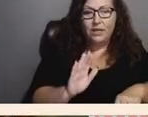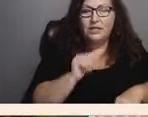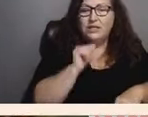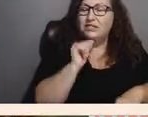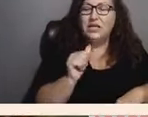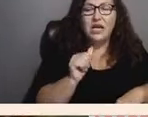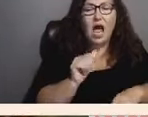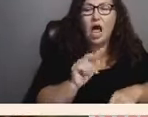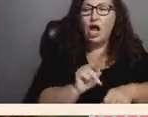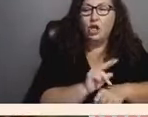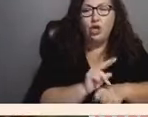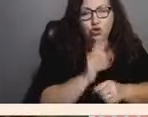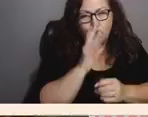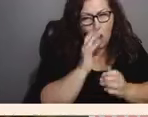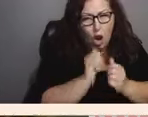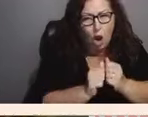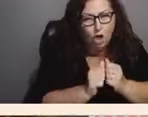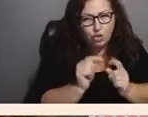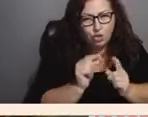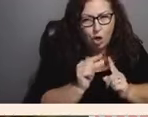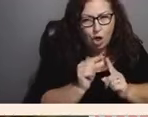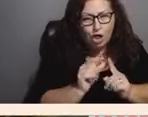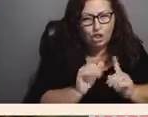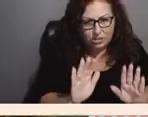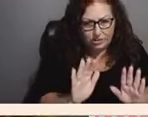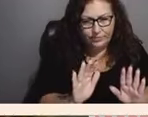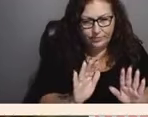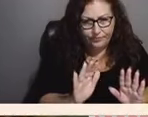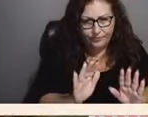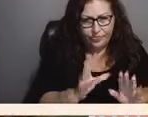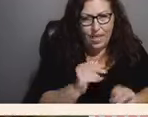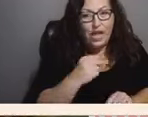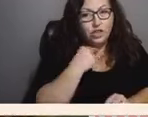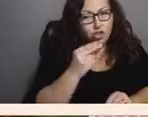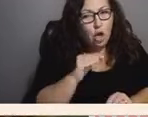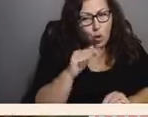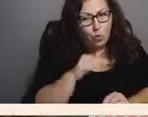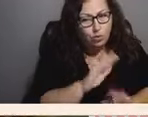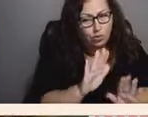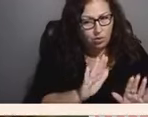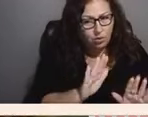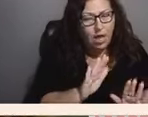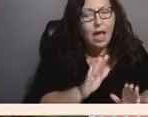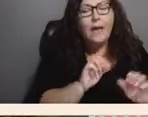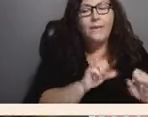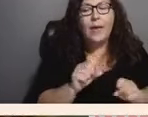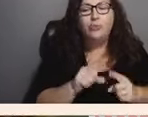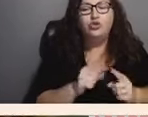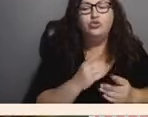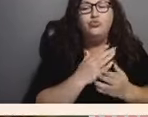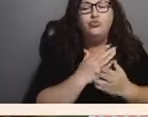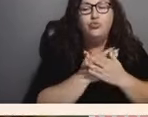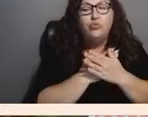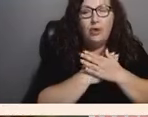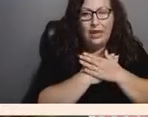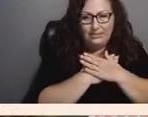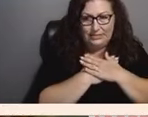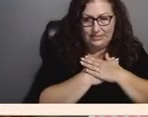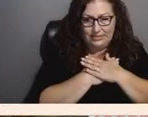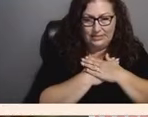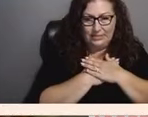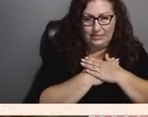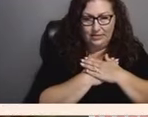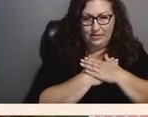words and tone and to be able to rest. Rest in your